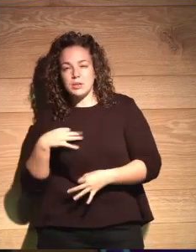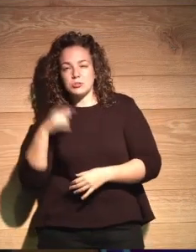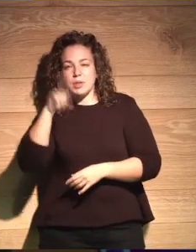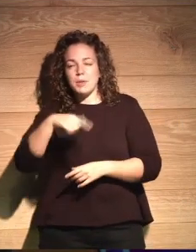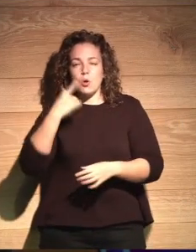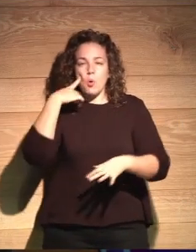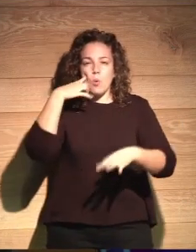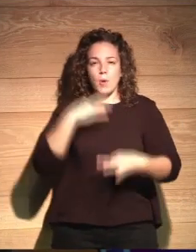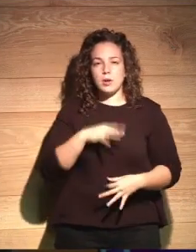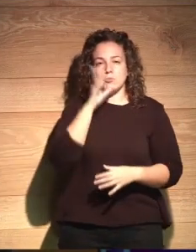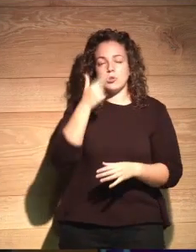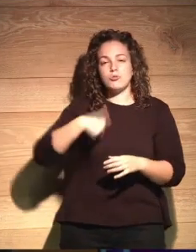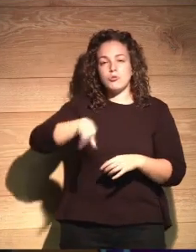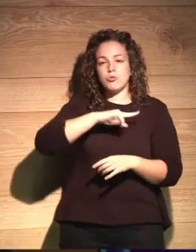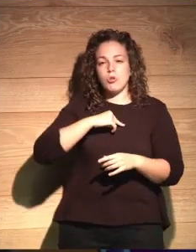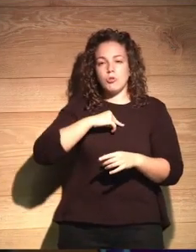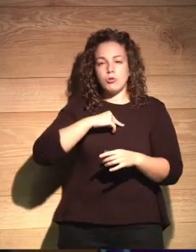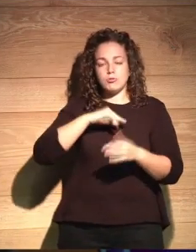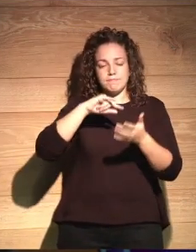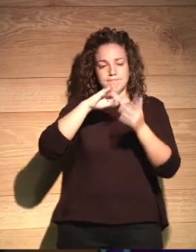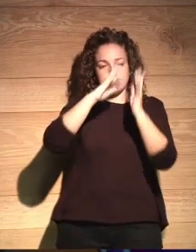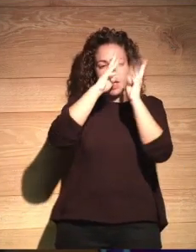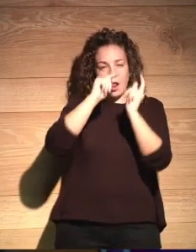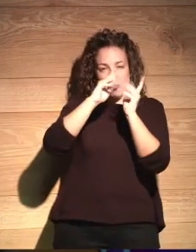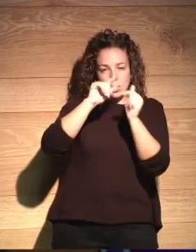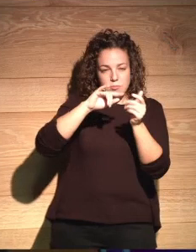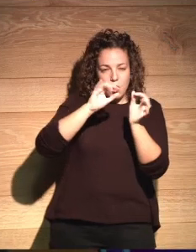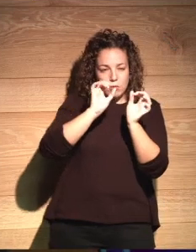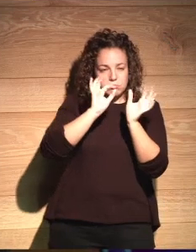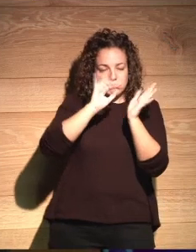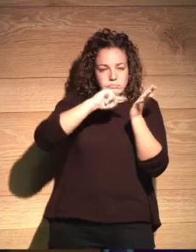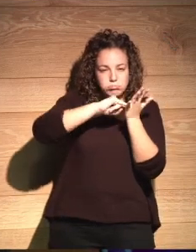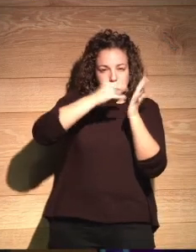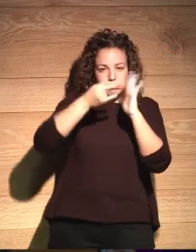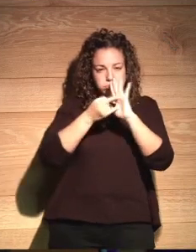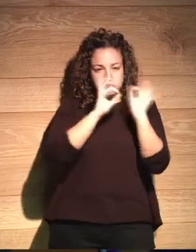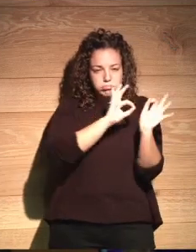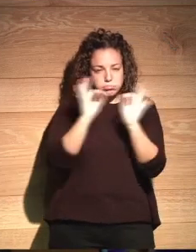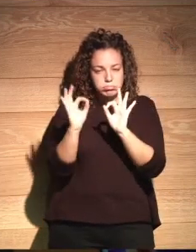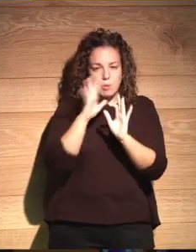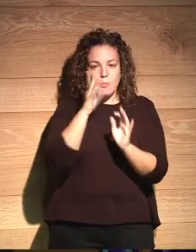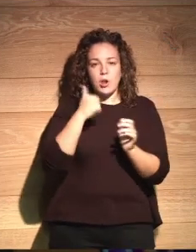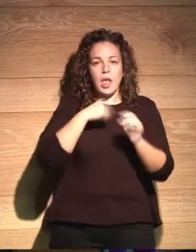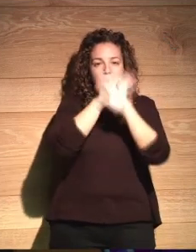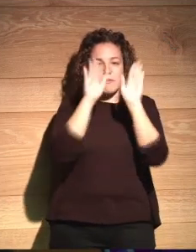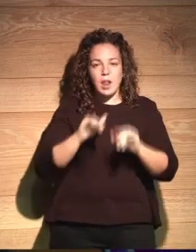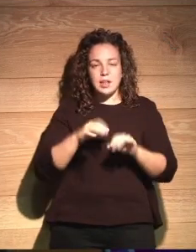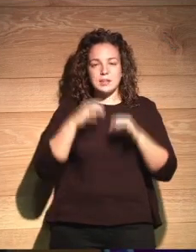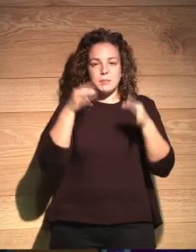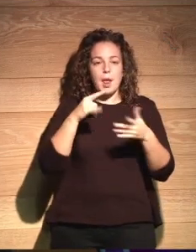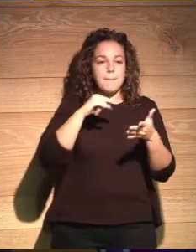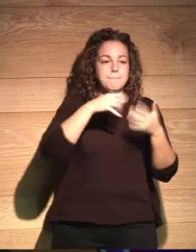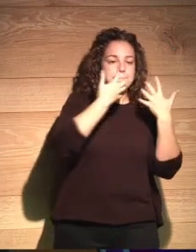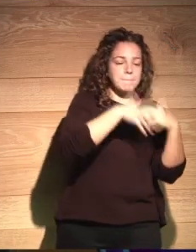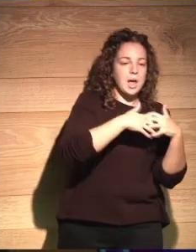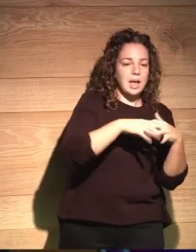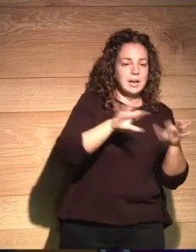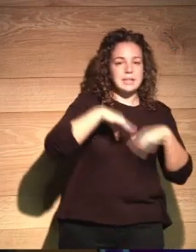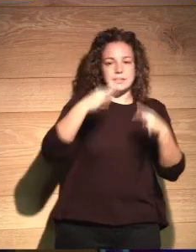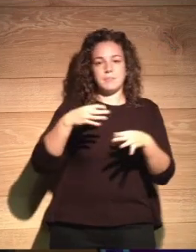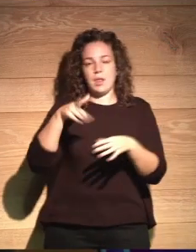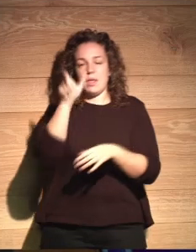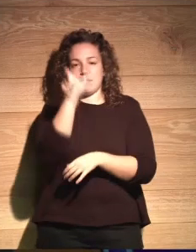humanistic characteristics, and humans have it that because we program, we set that algorithm. So behind every algorithm,